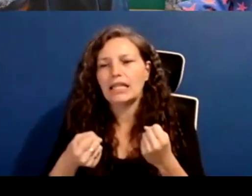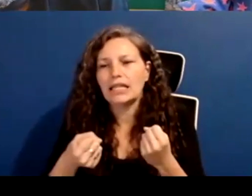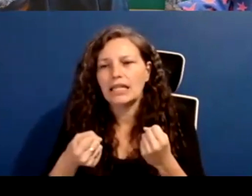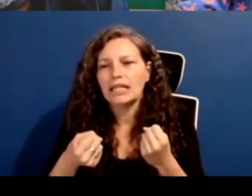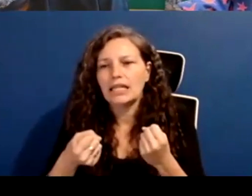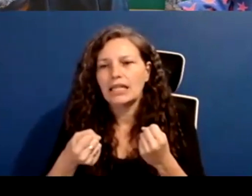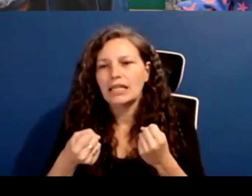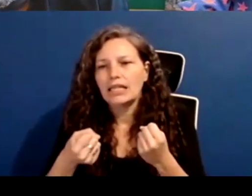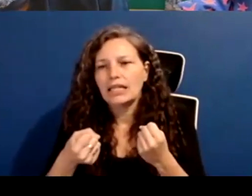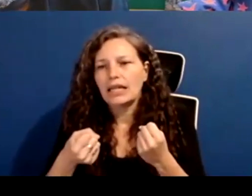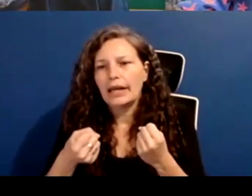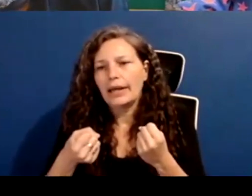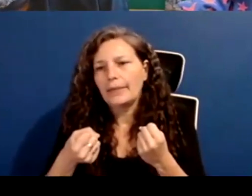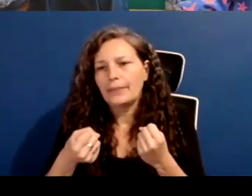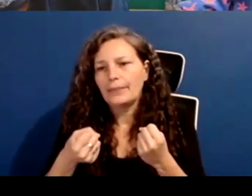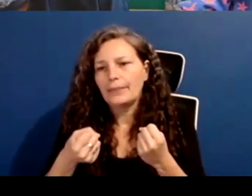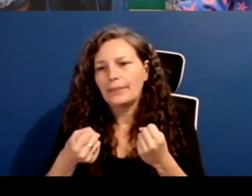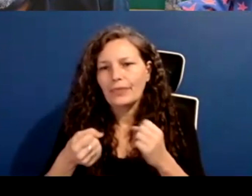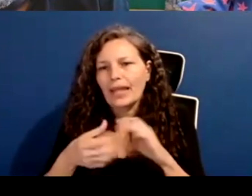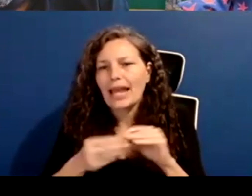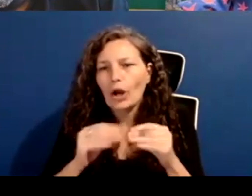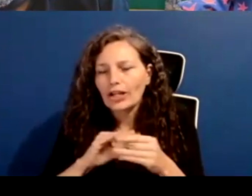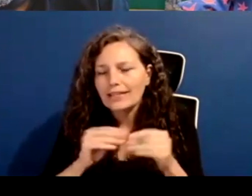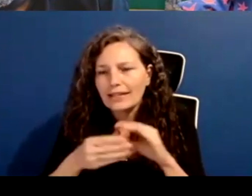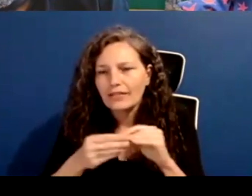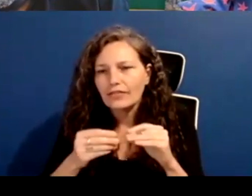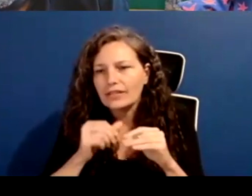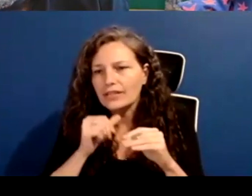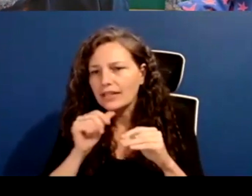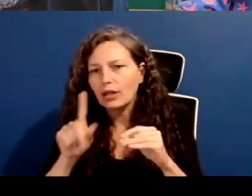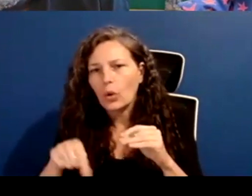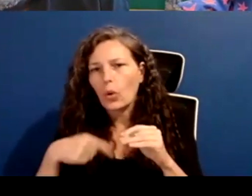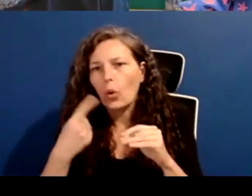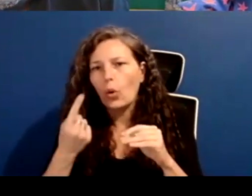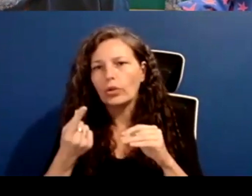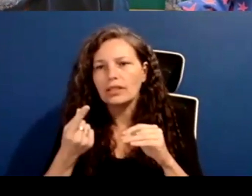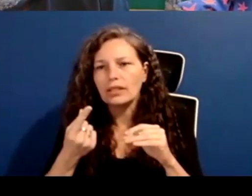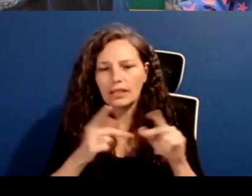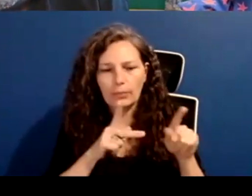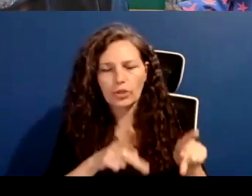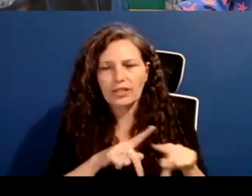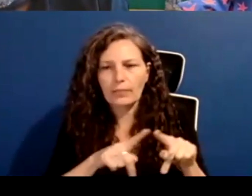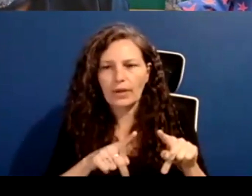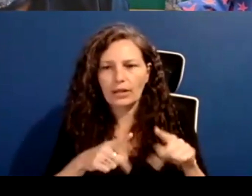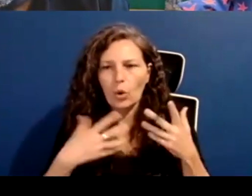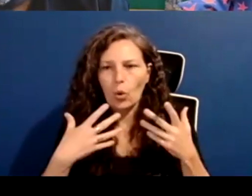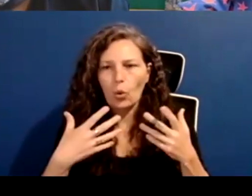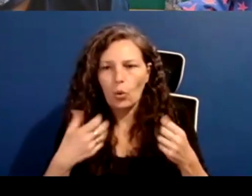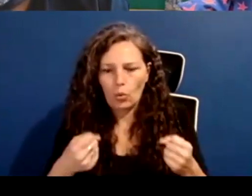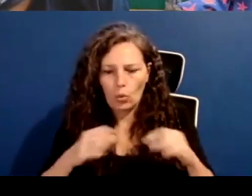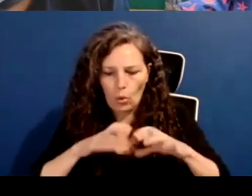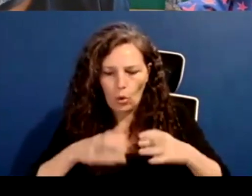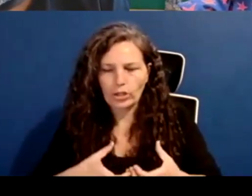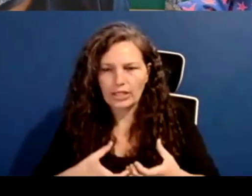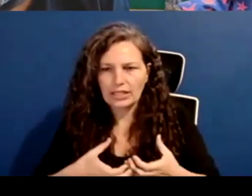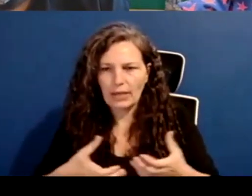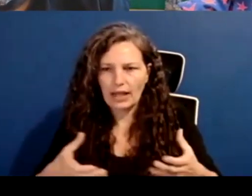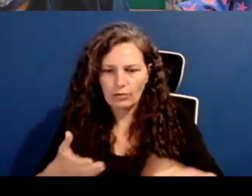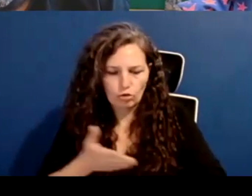Amy said, curing, but about wholeness, about restoring, but then also to understand that there are